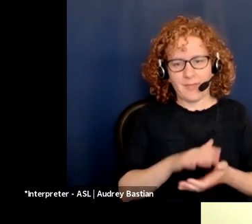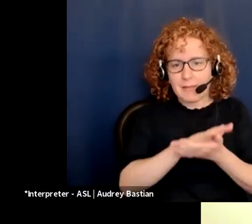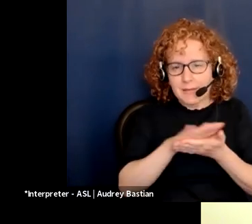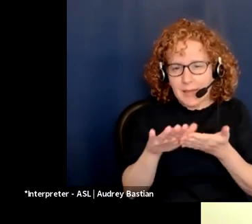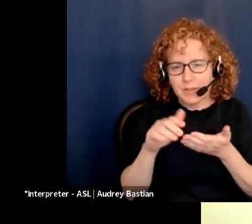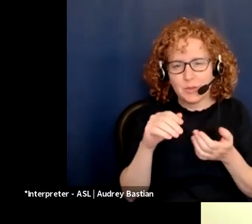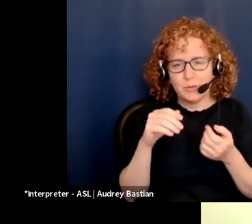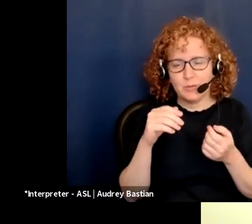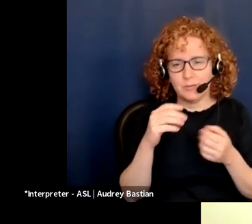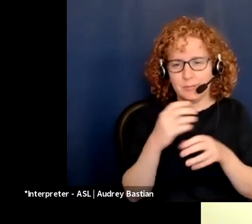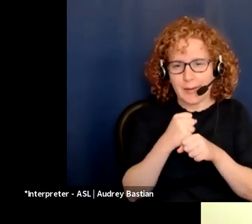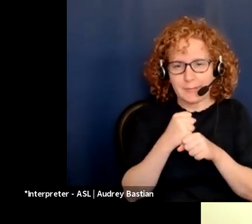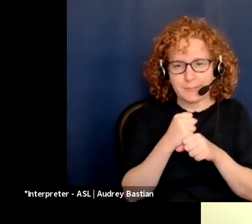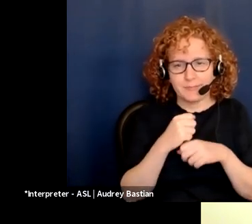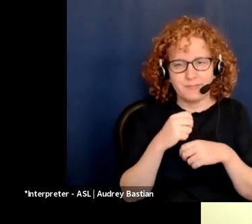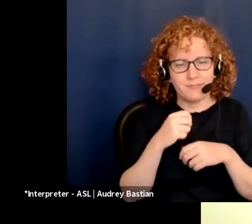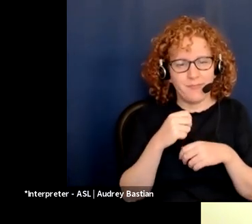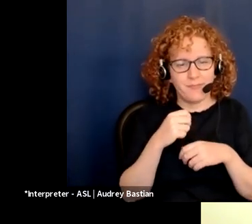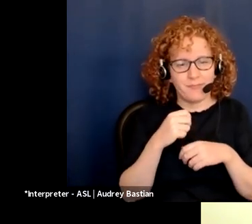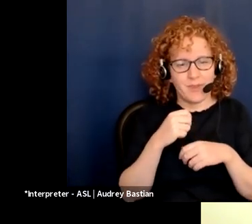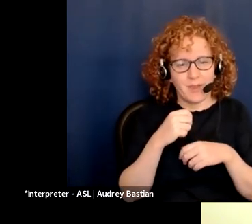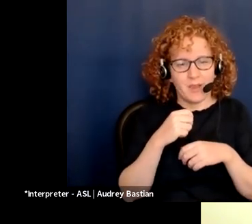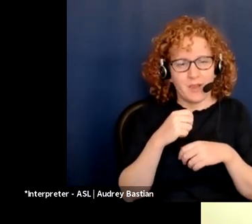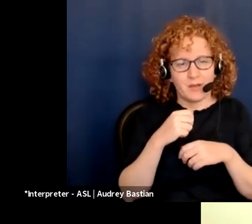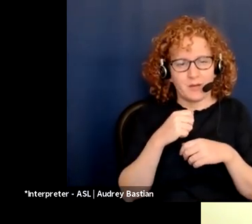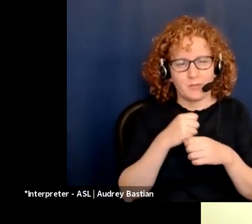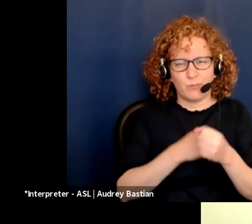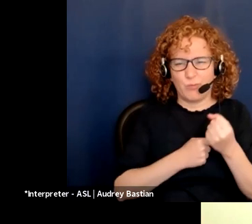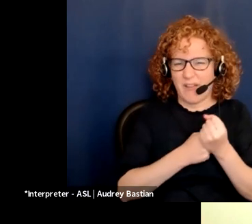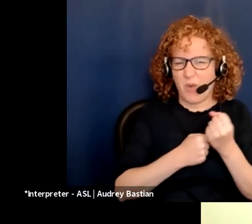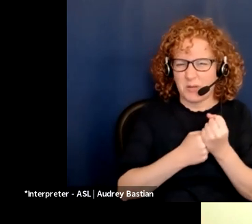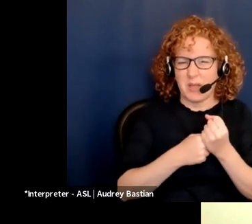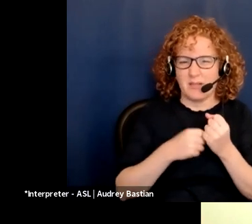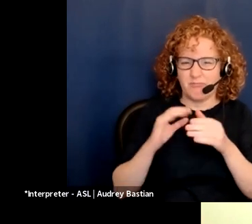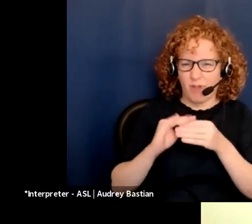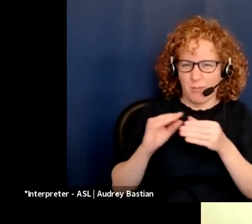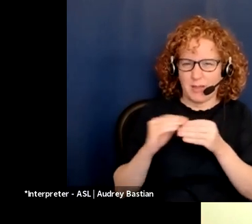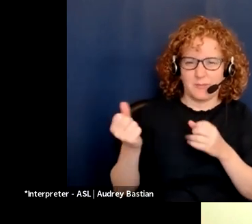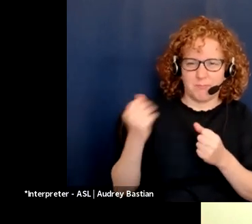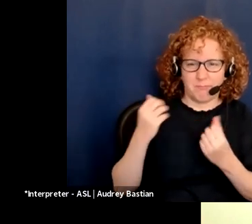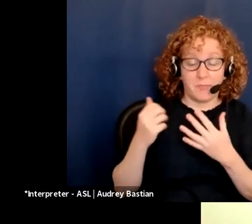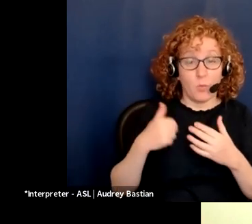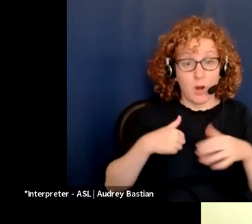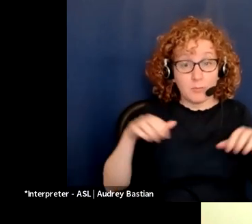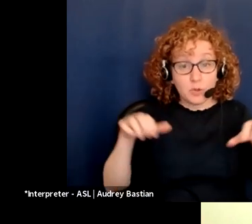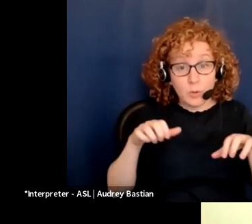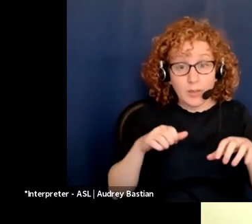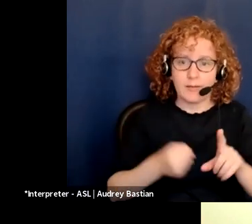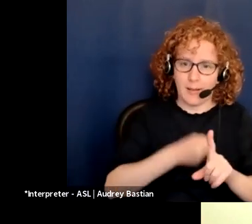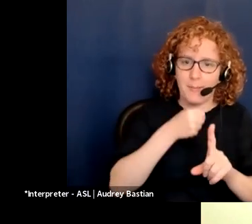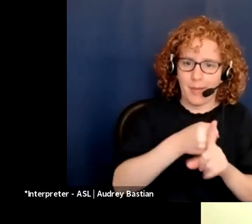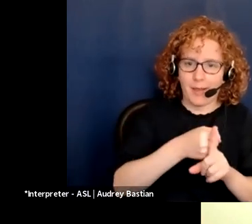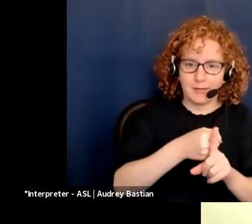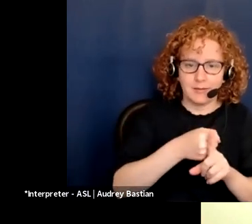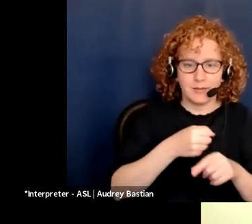those little reinforcing reminders that, hey, what I'm doing does have an impact. And sometimes it really does